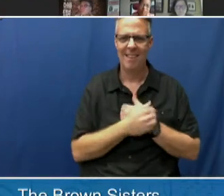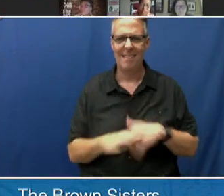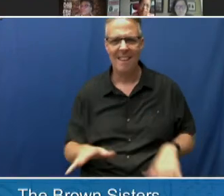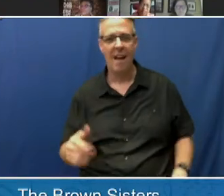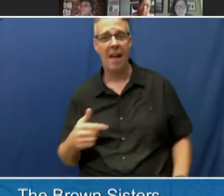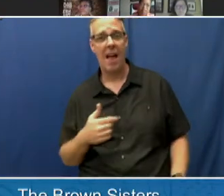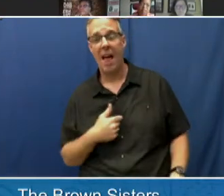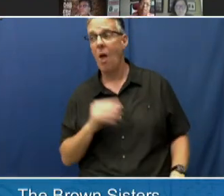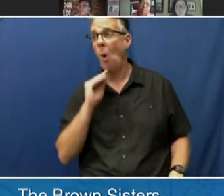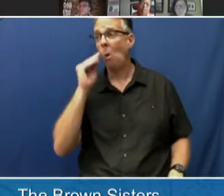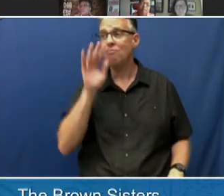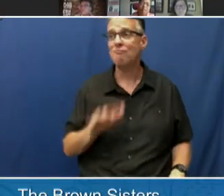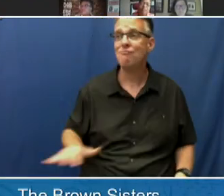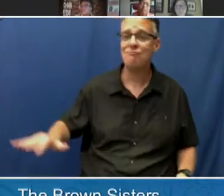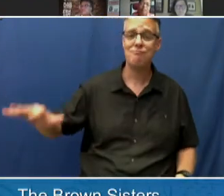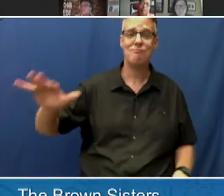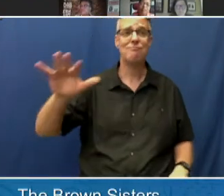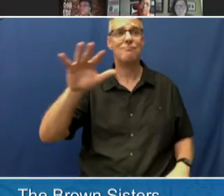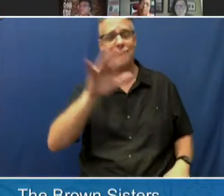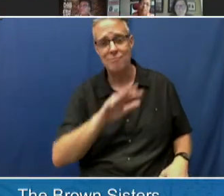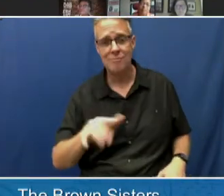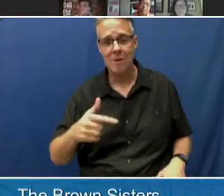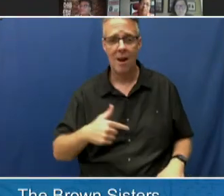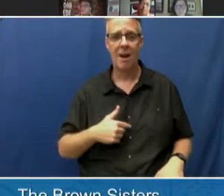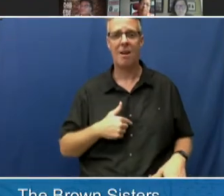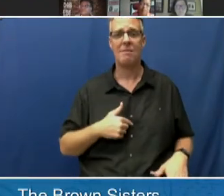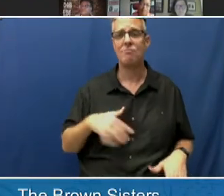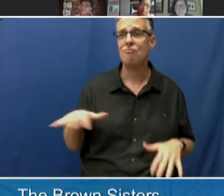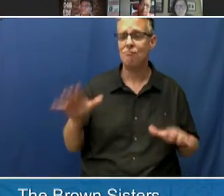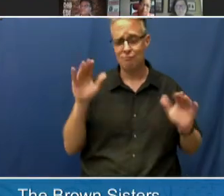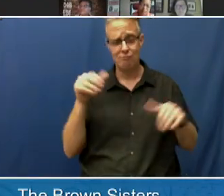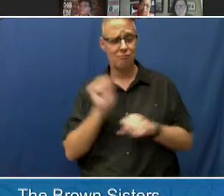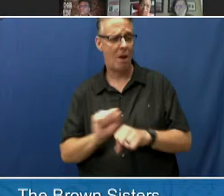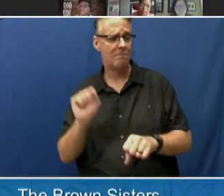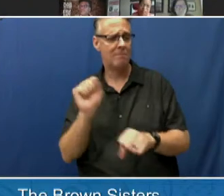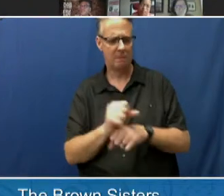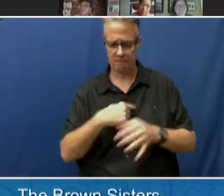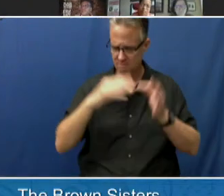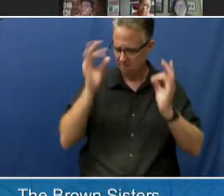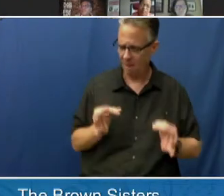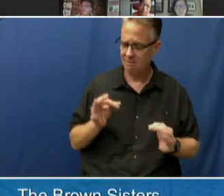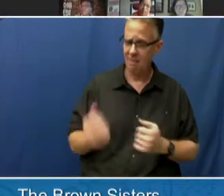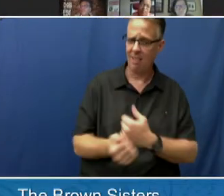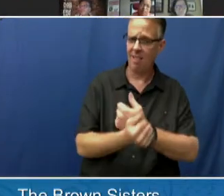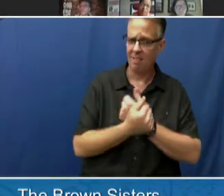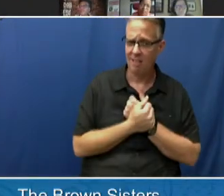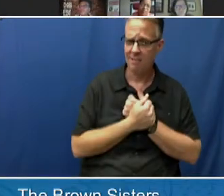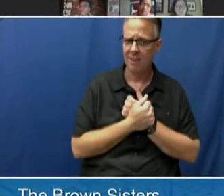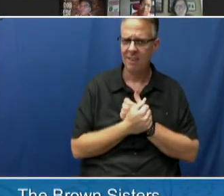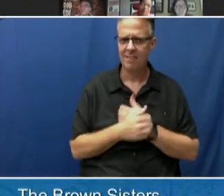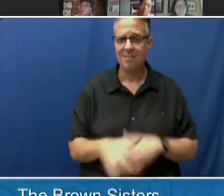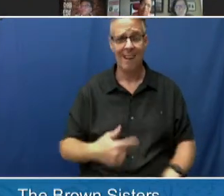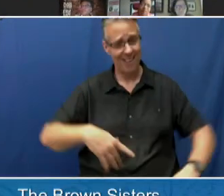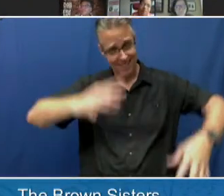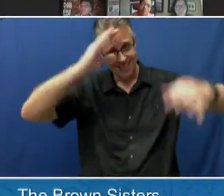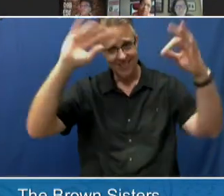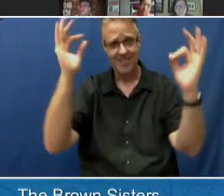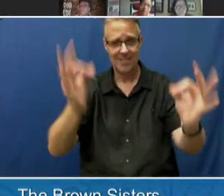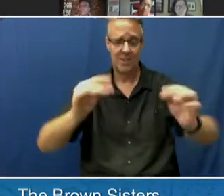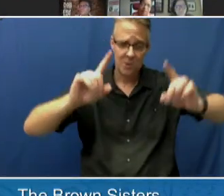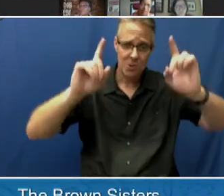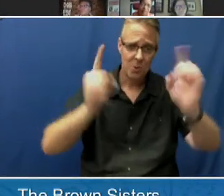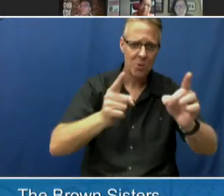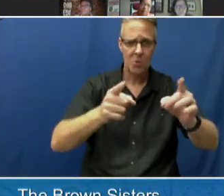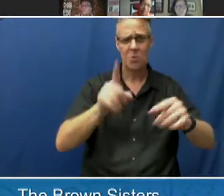my neighborhood, when I'm on my job. I choose love. I choose you,